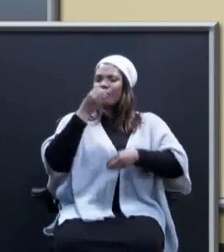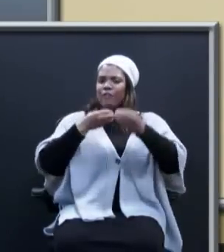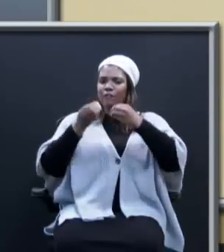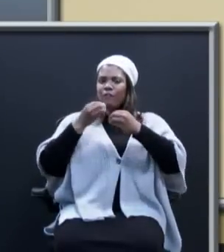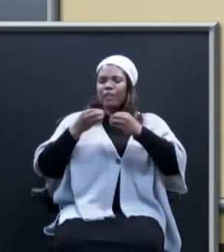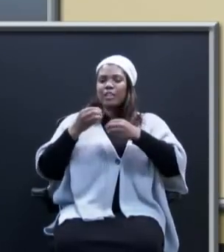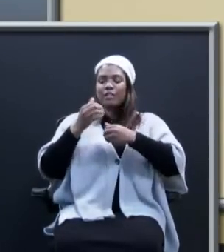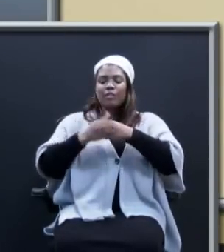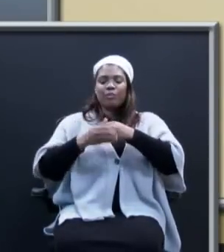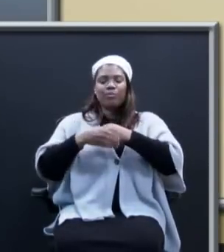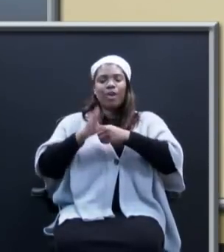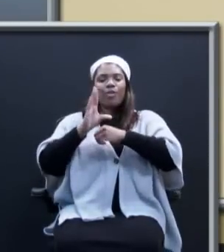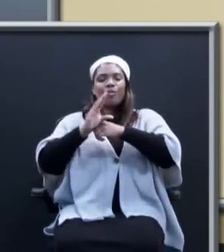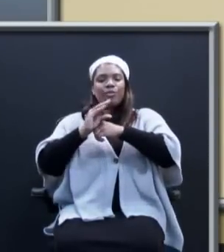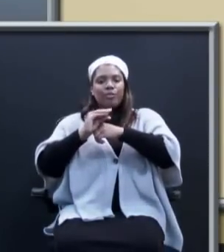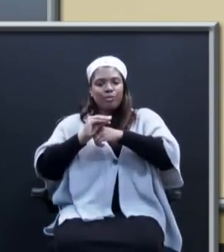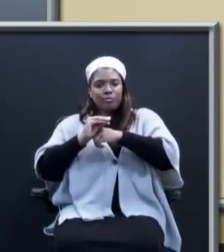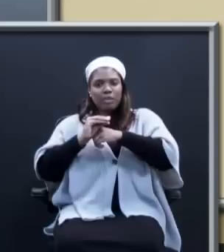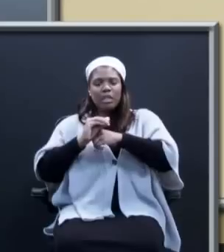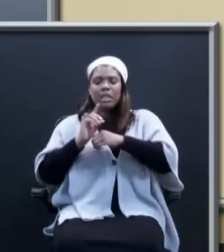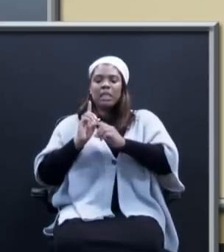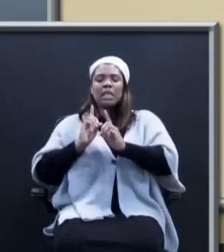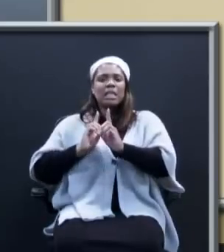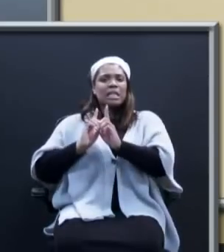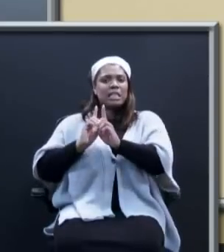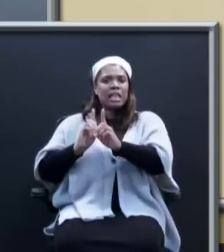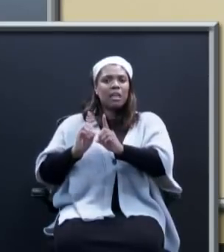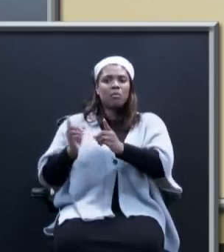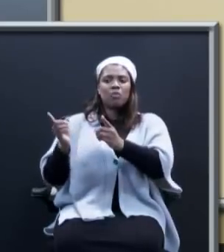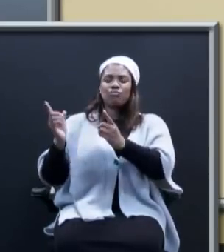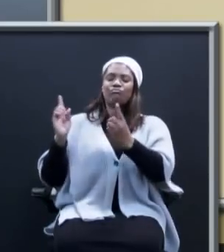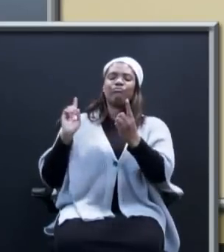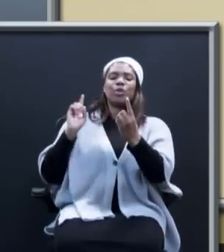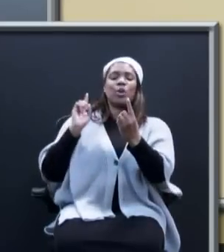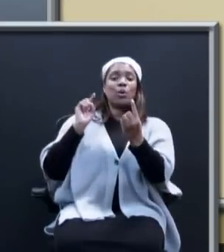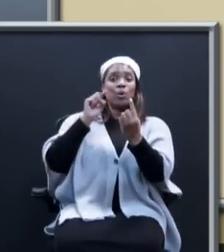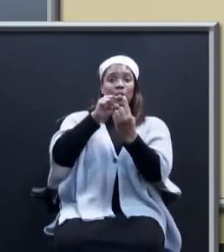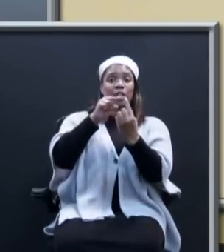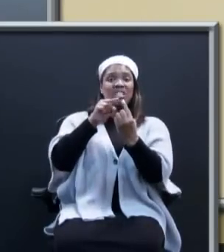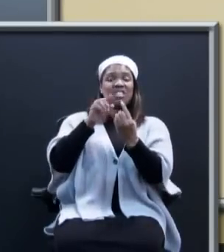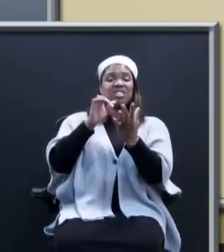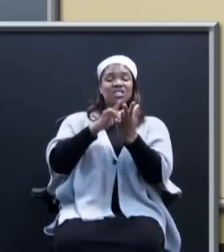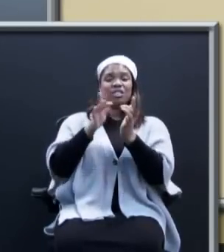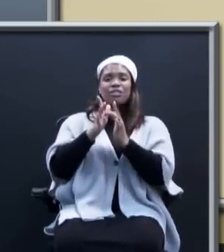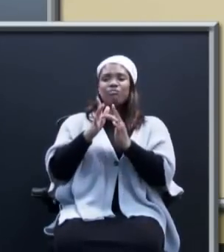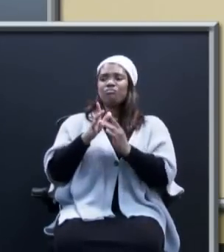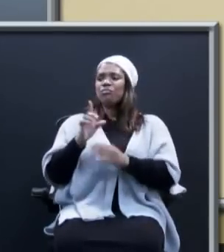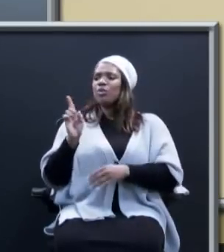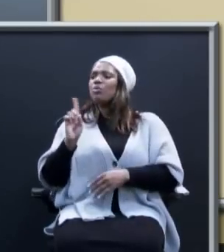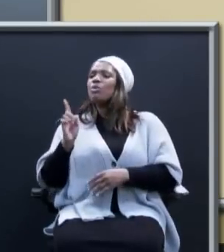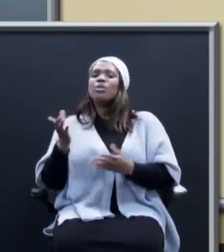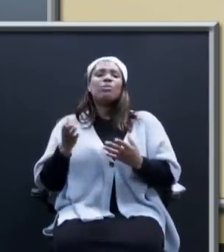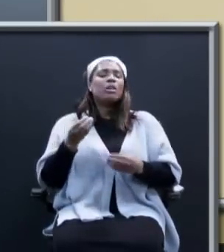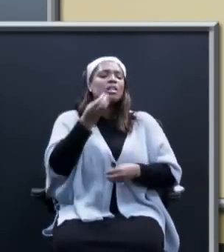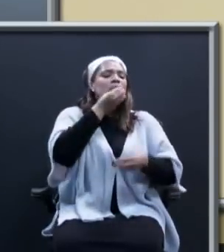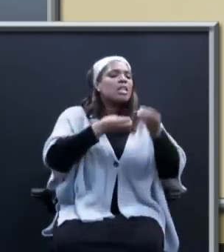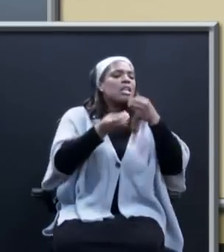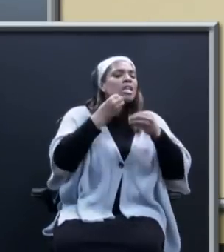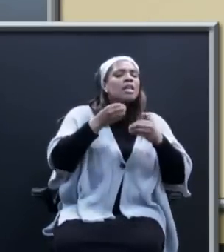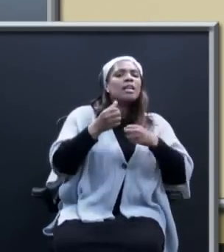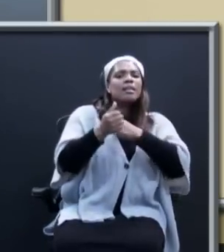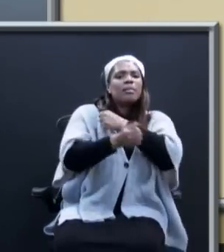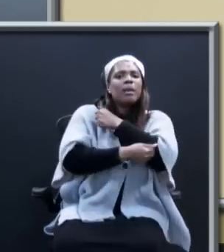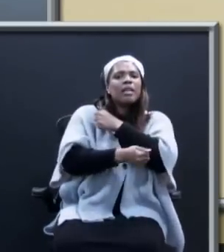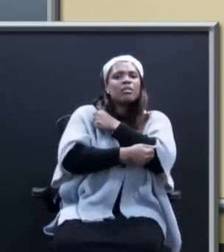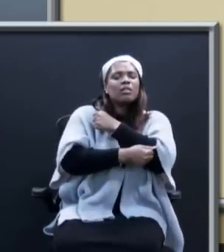to Jesus saying unto him, where would thou that we prepare for thee to eat the Passover? Now you have brothers, Hebrew Israelites running